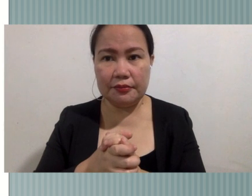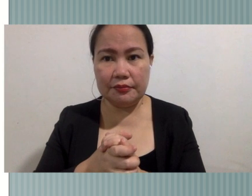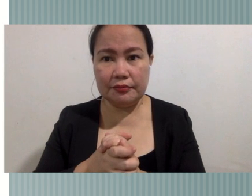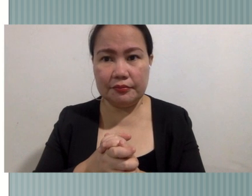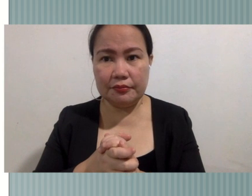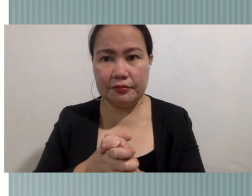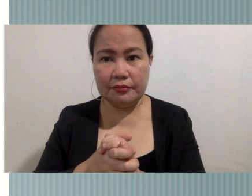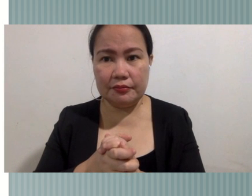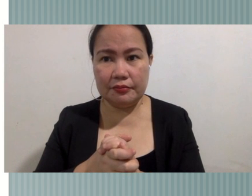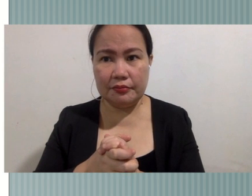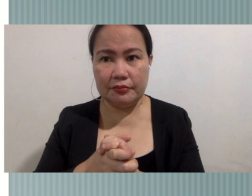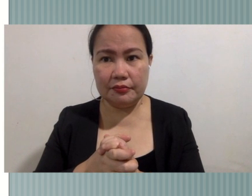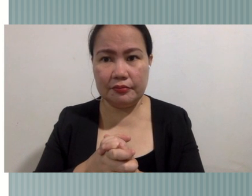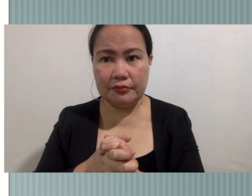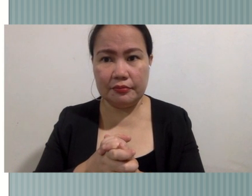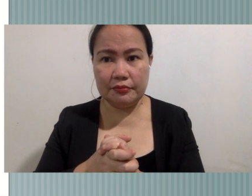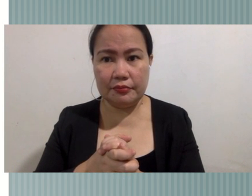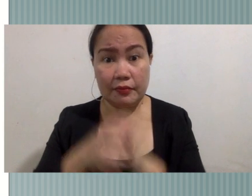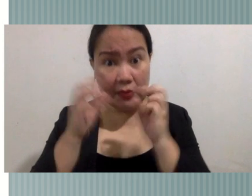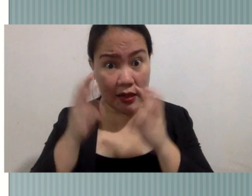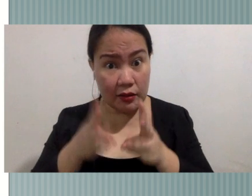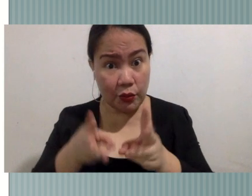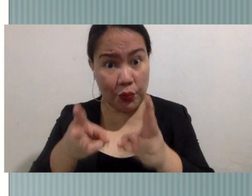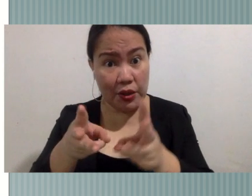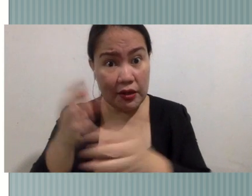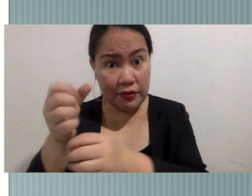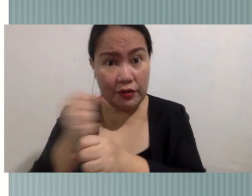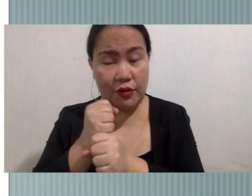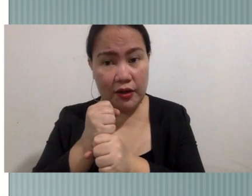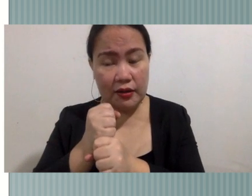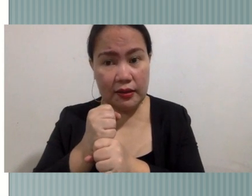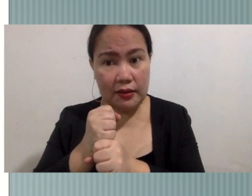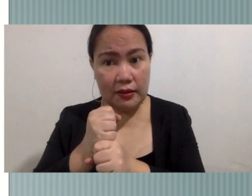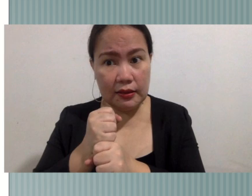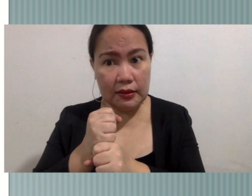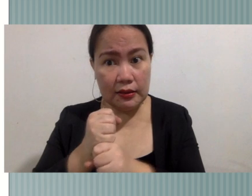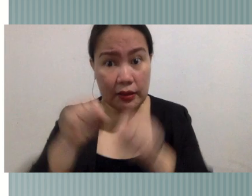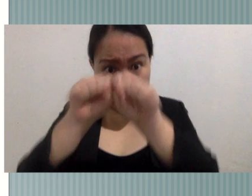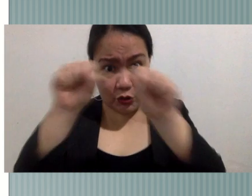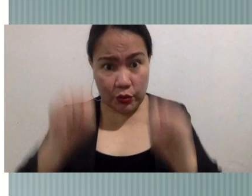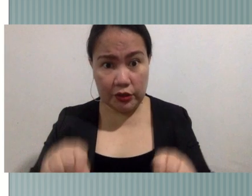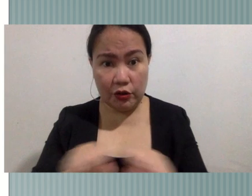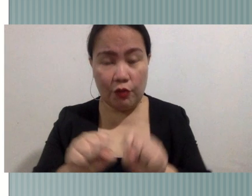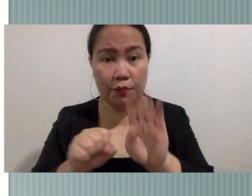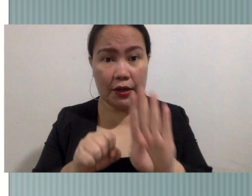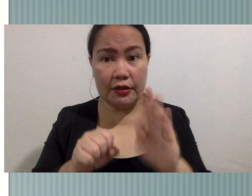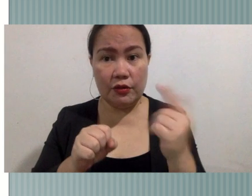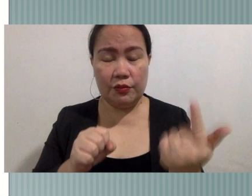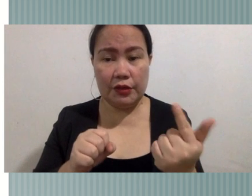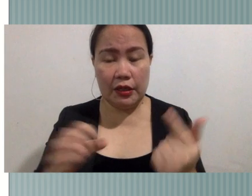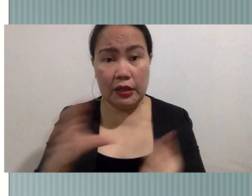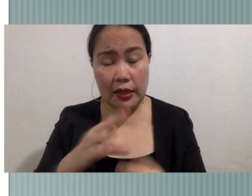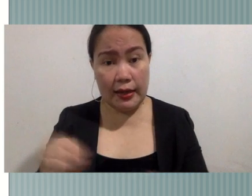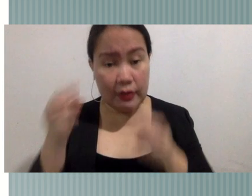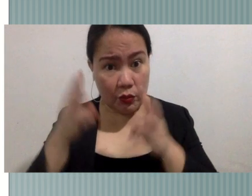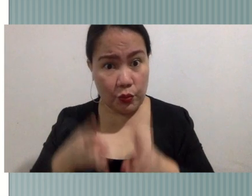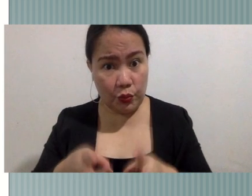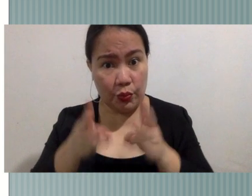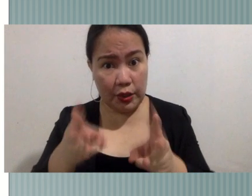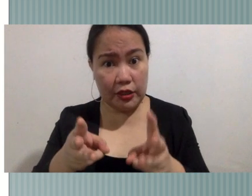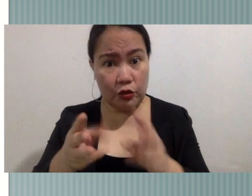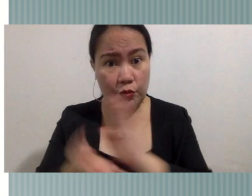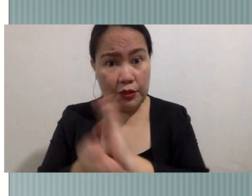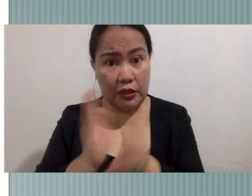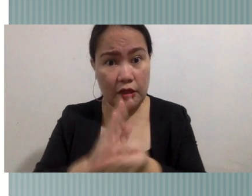squared. So, yung paraan na pagkuha natin ng square of binomial at yung paraan para